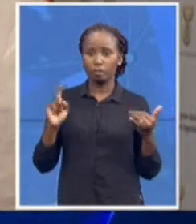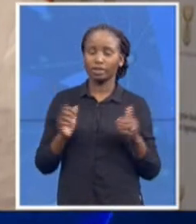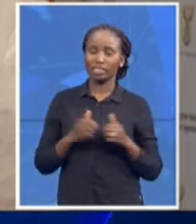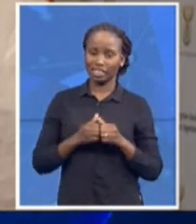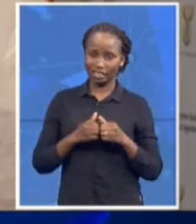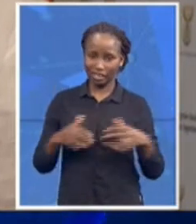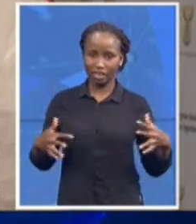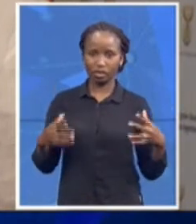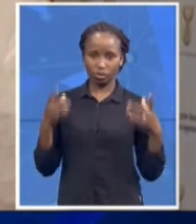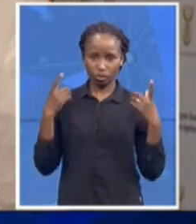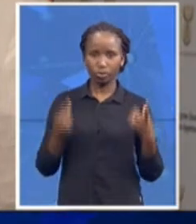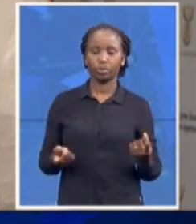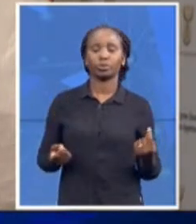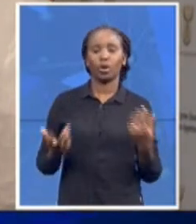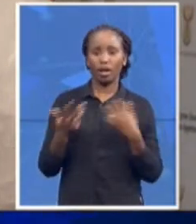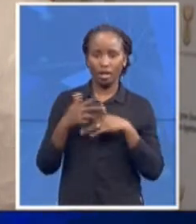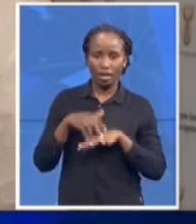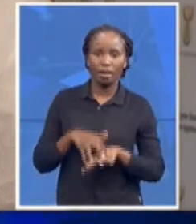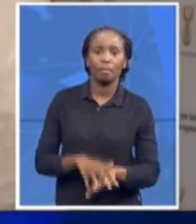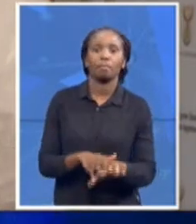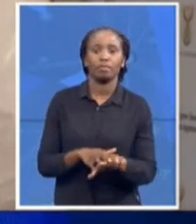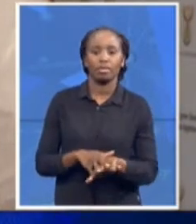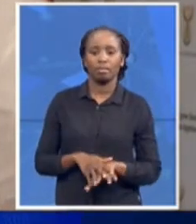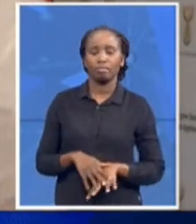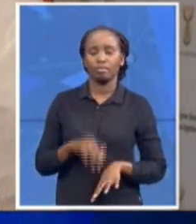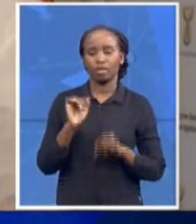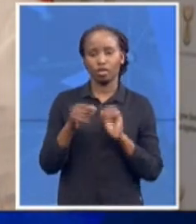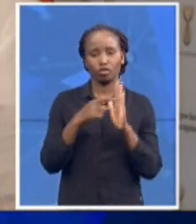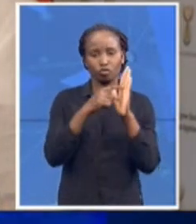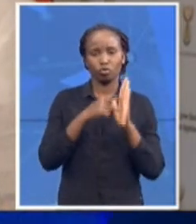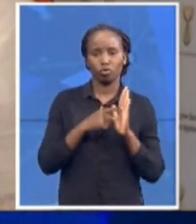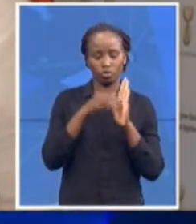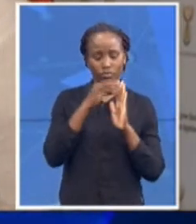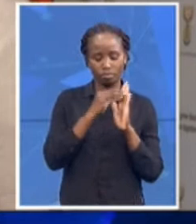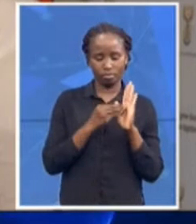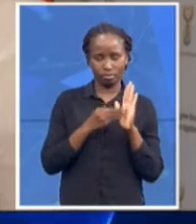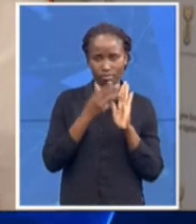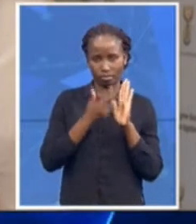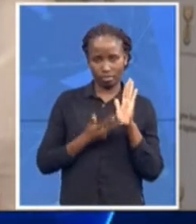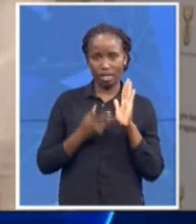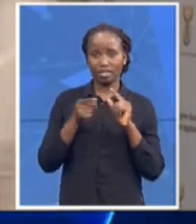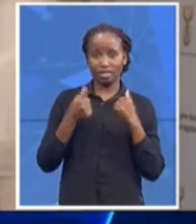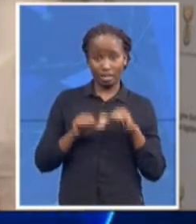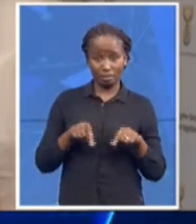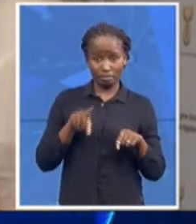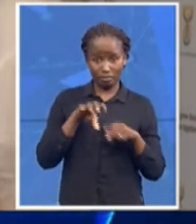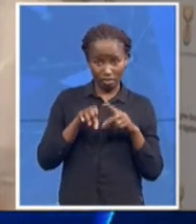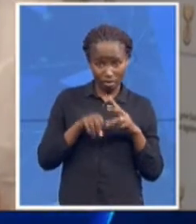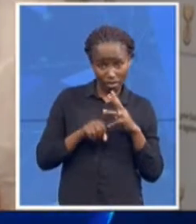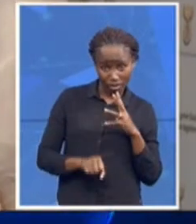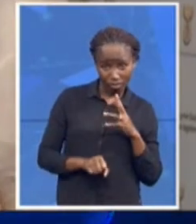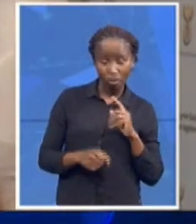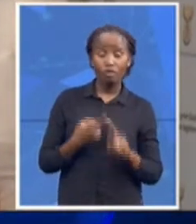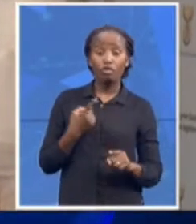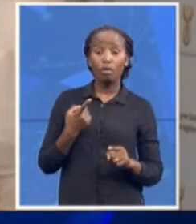the recommendations and the findings coming from the forensic audit.